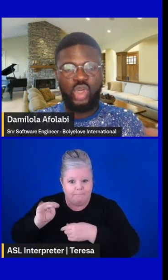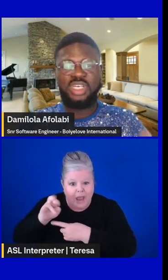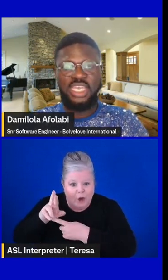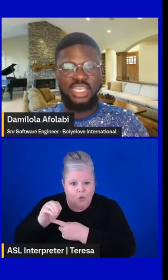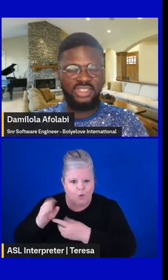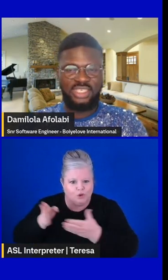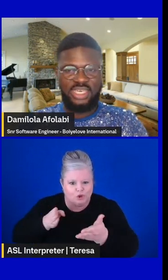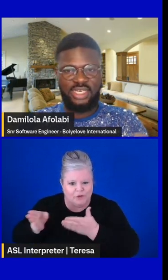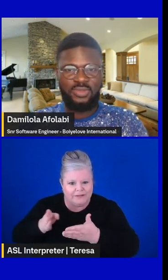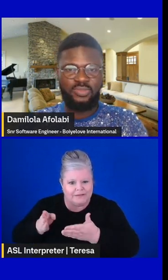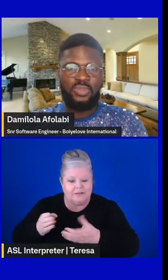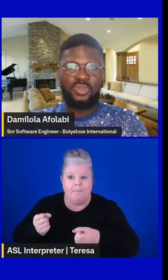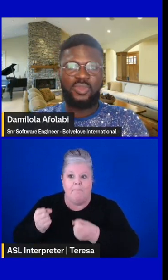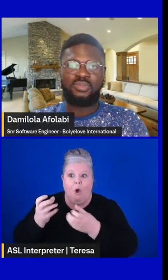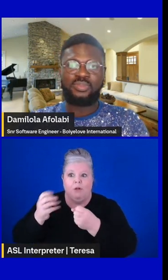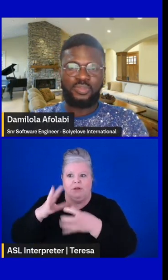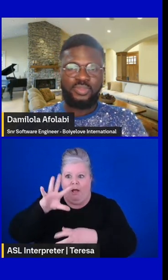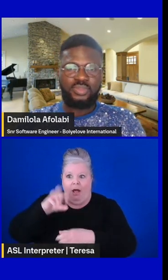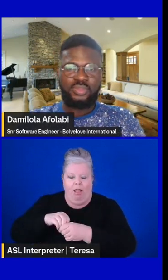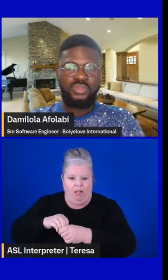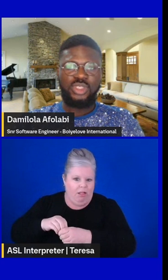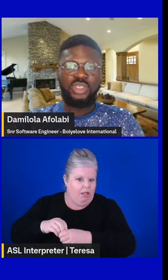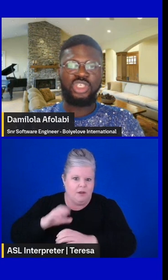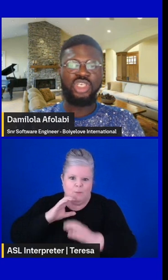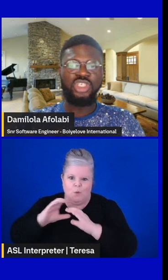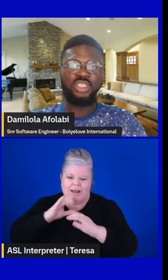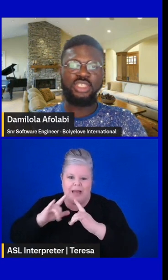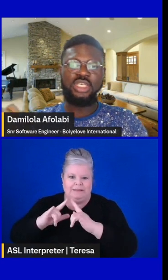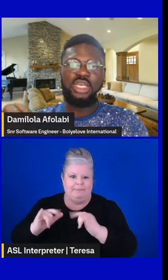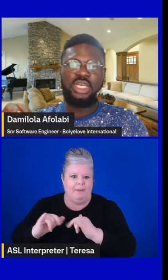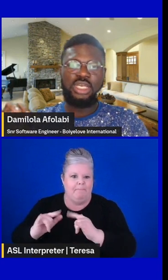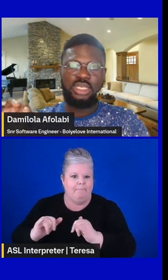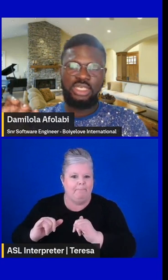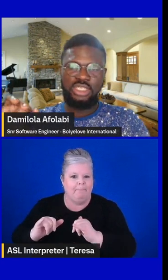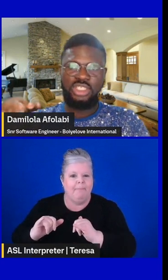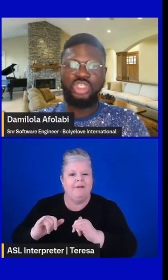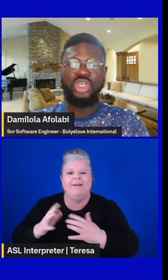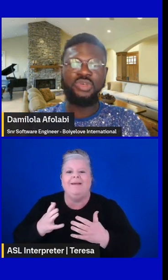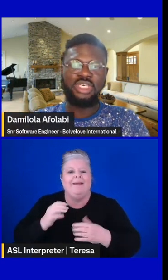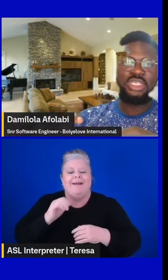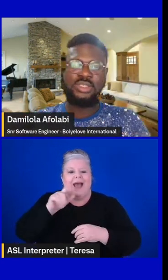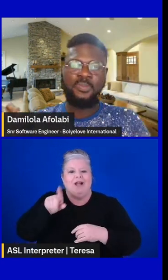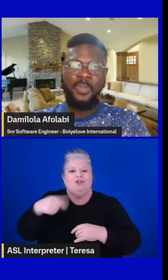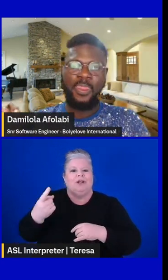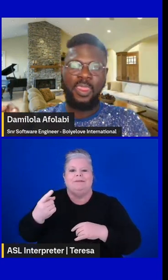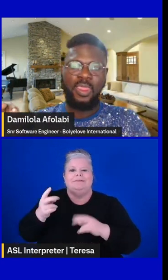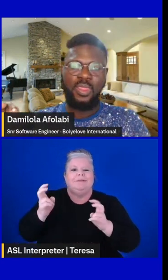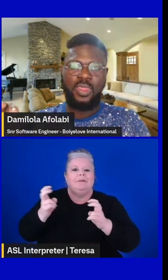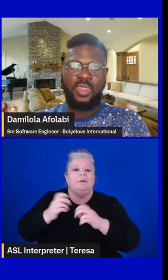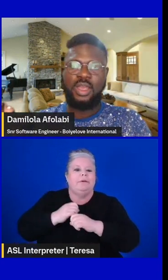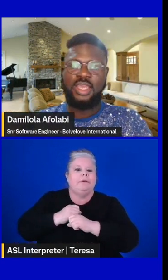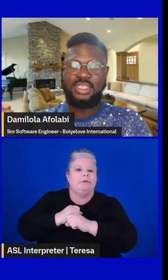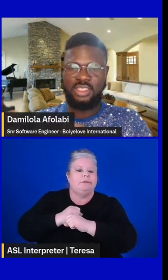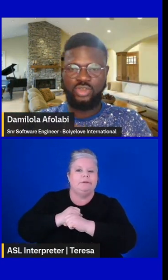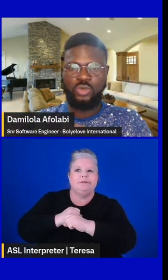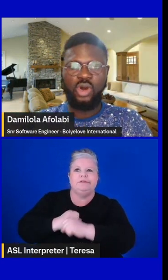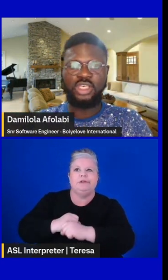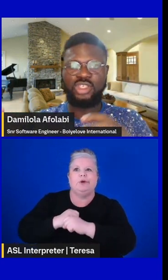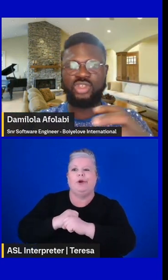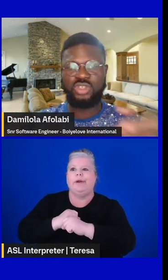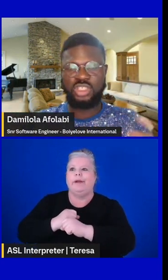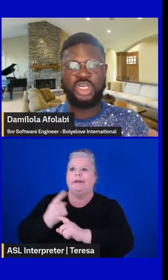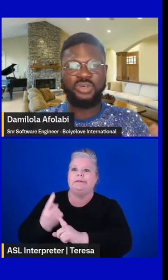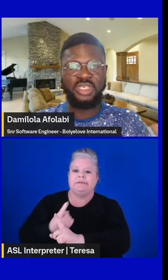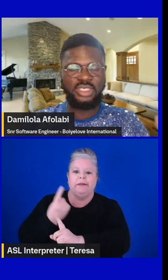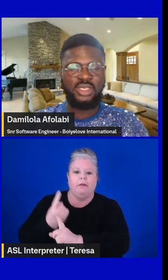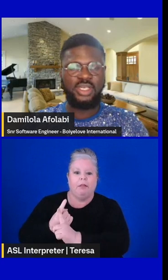microservices communicating together. So it's not just securing a single pod,